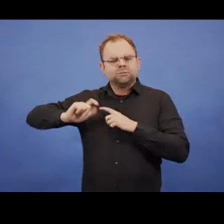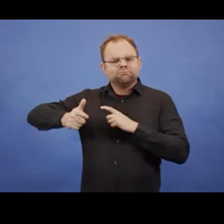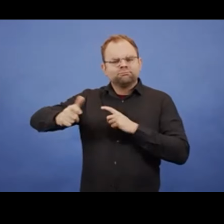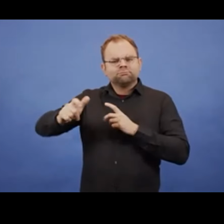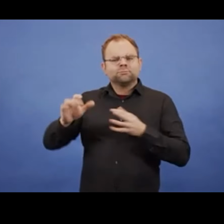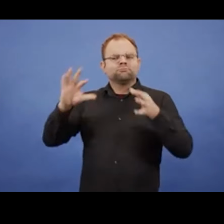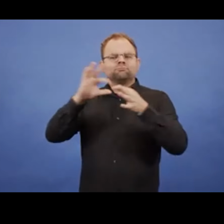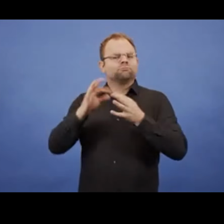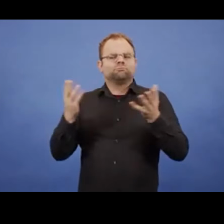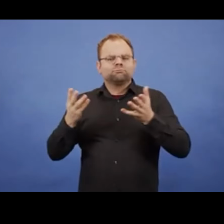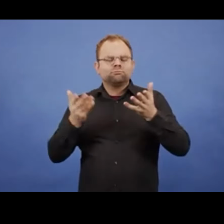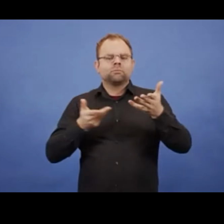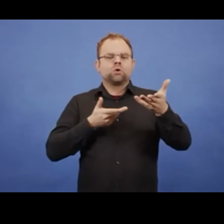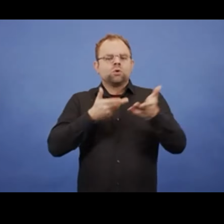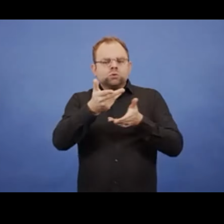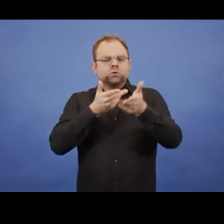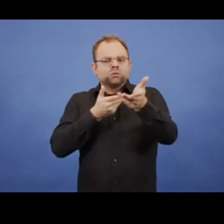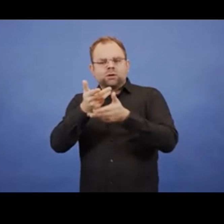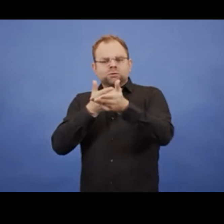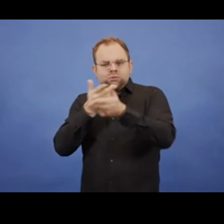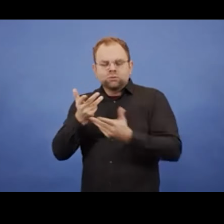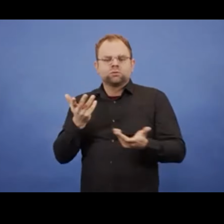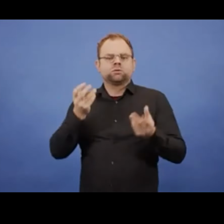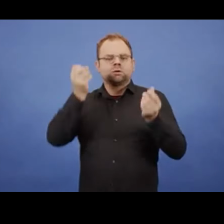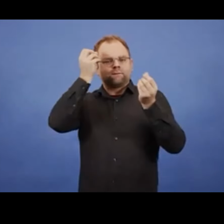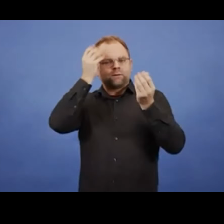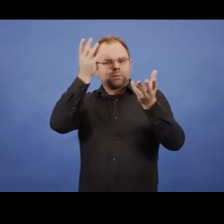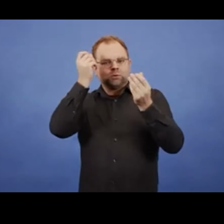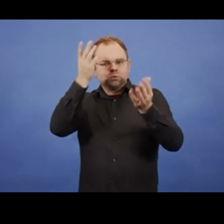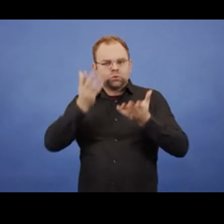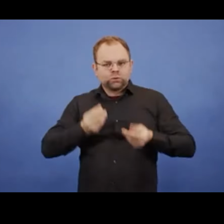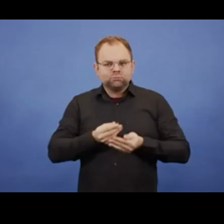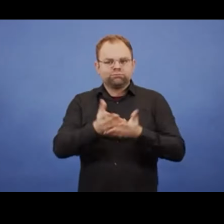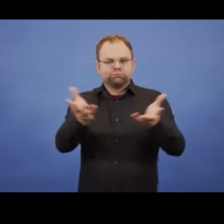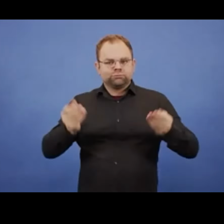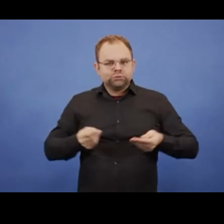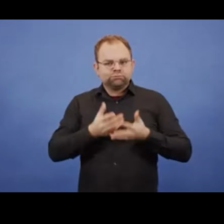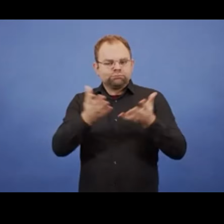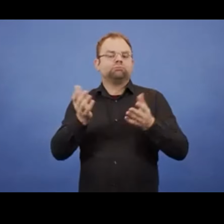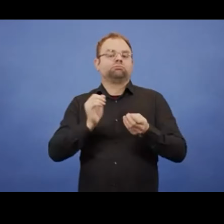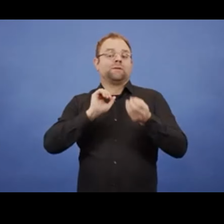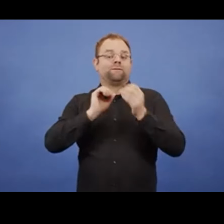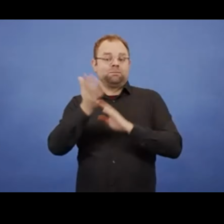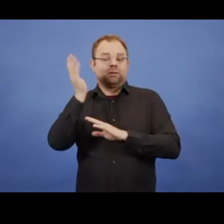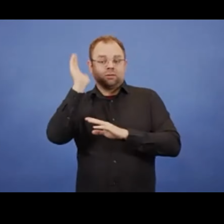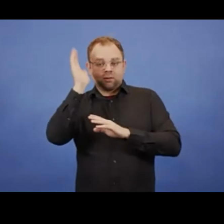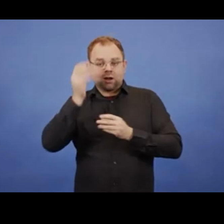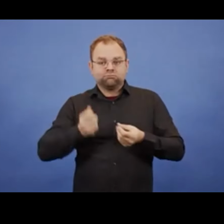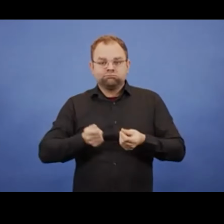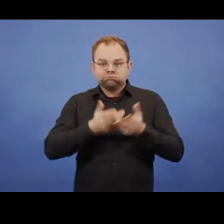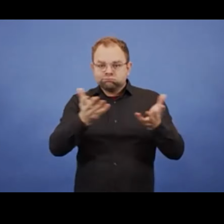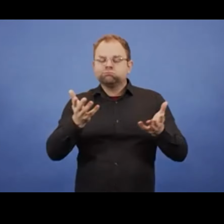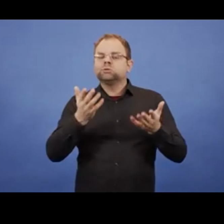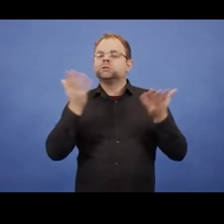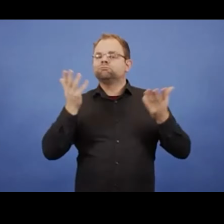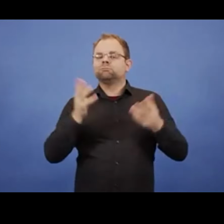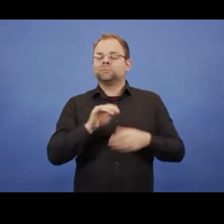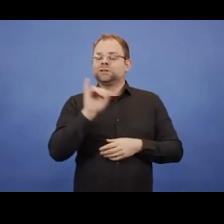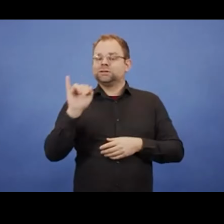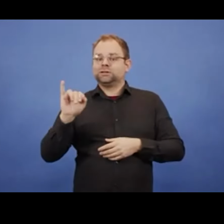the International Disability Alliance and the UN High Commissioner for Refugees. We started